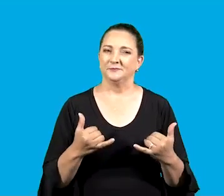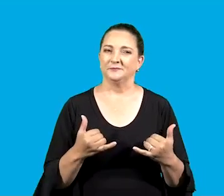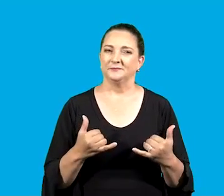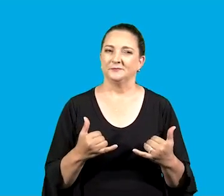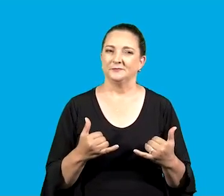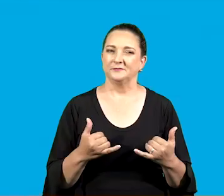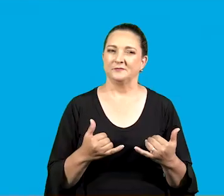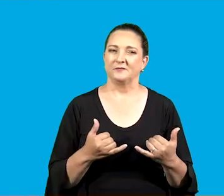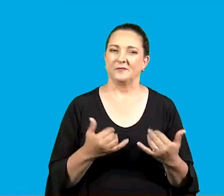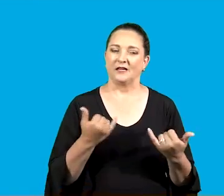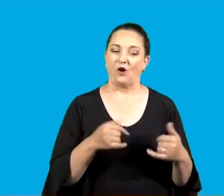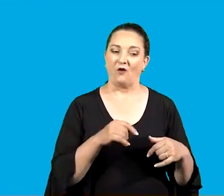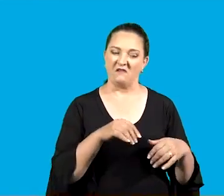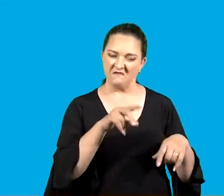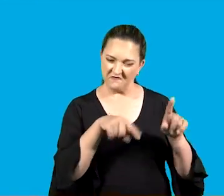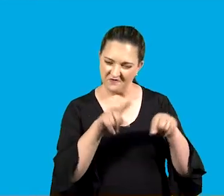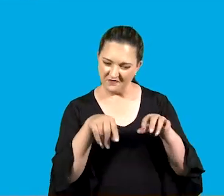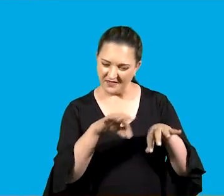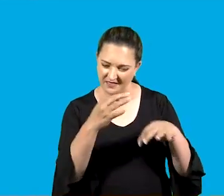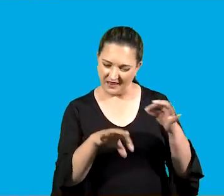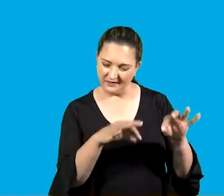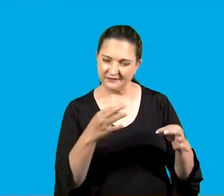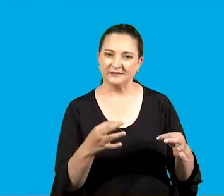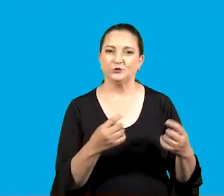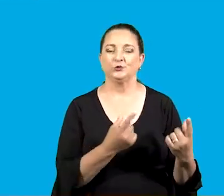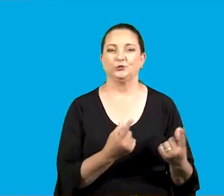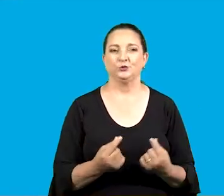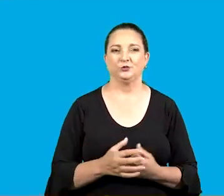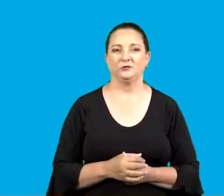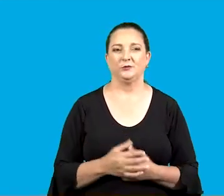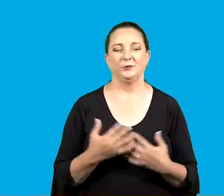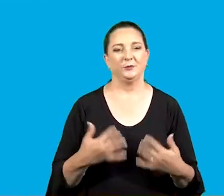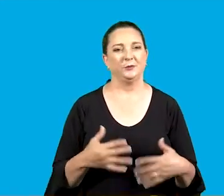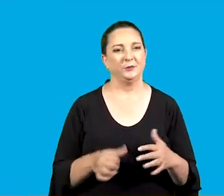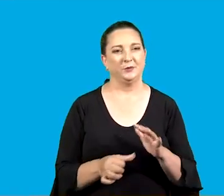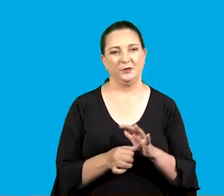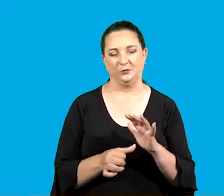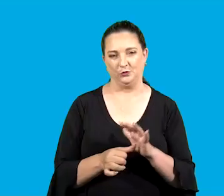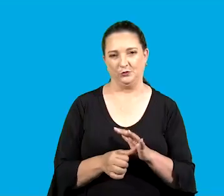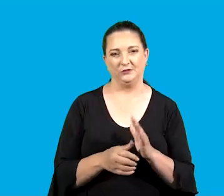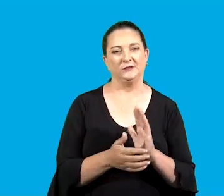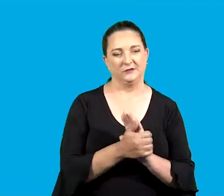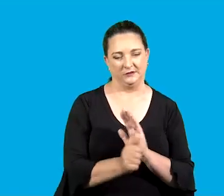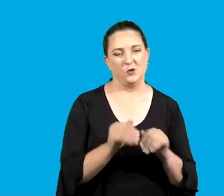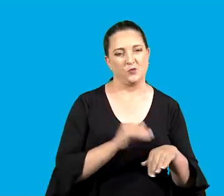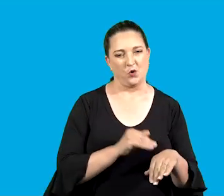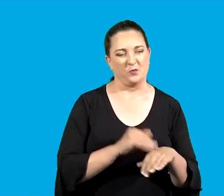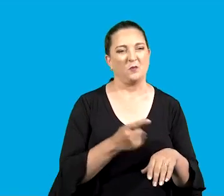us now come to what we call variance analysis. Here is some content and skills problem.